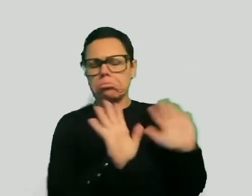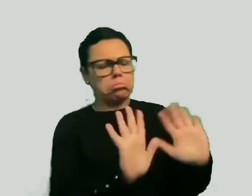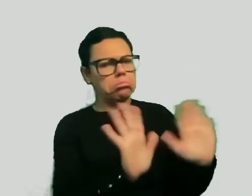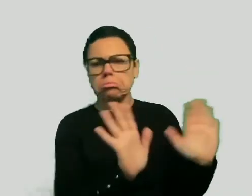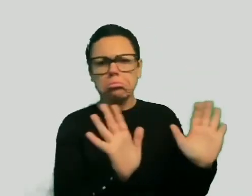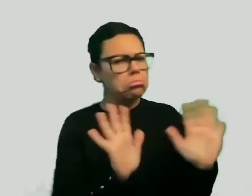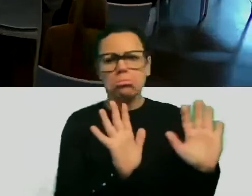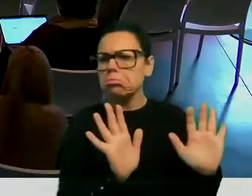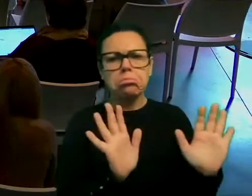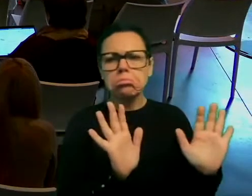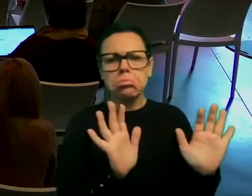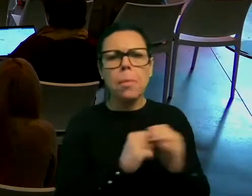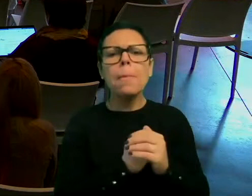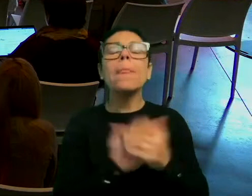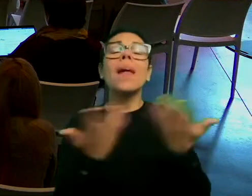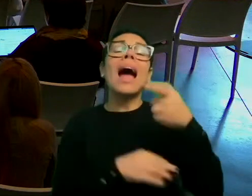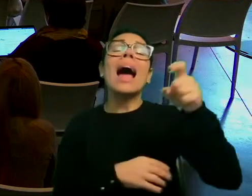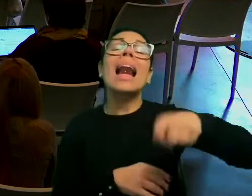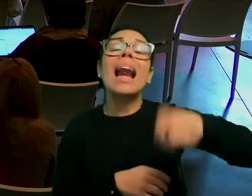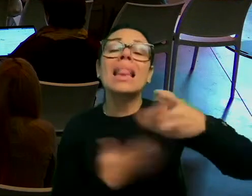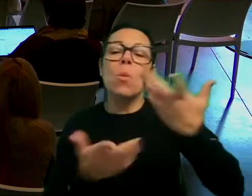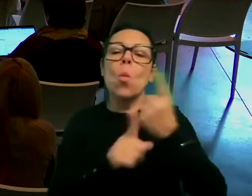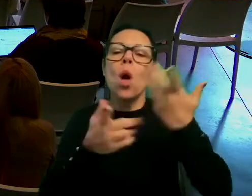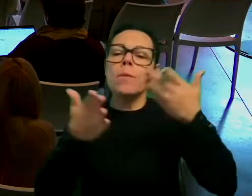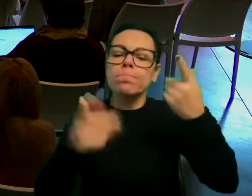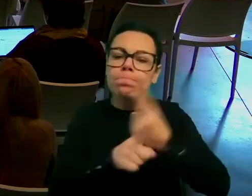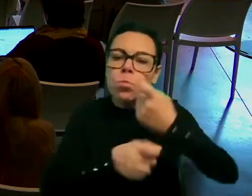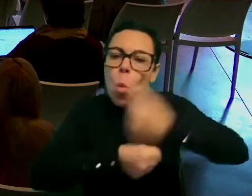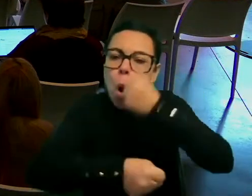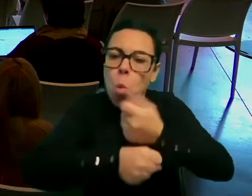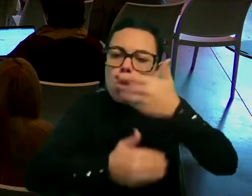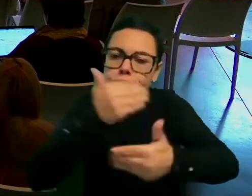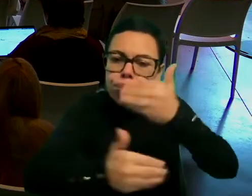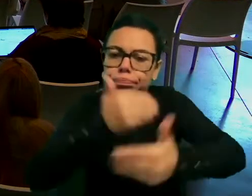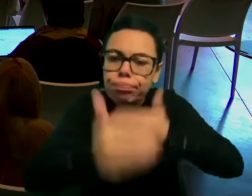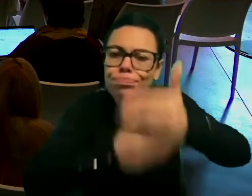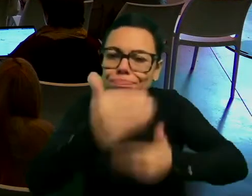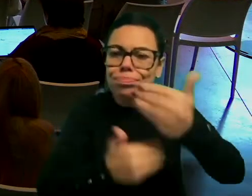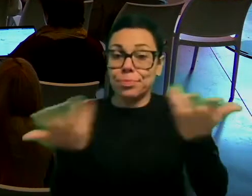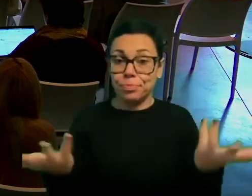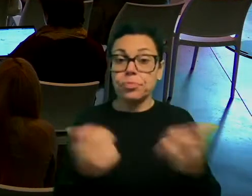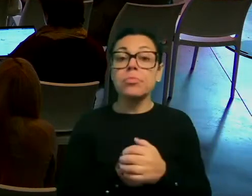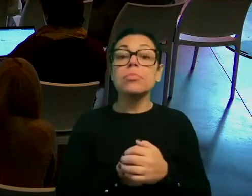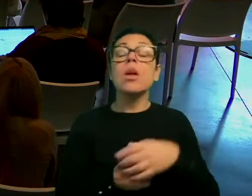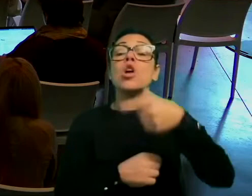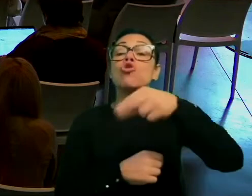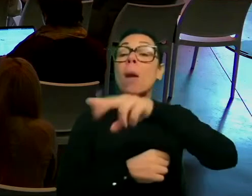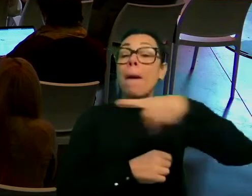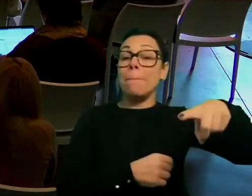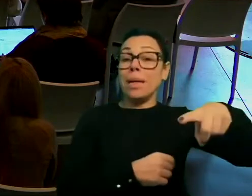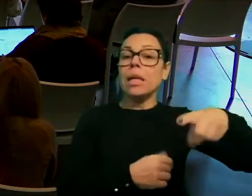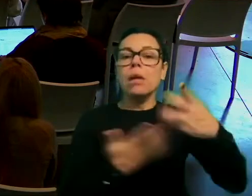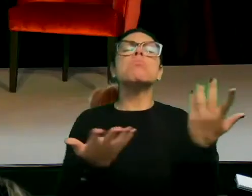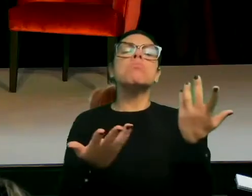dedicated resources. So it's very important here that public procurement officers and gender equality bodies, gender